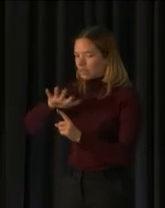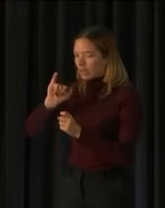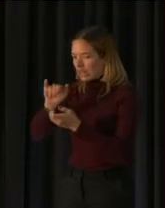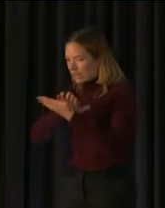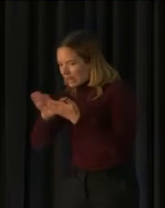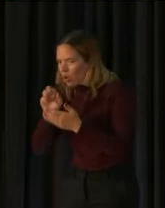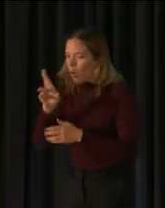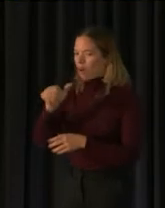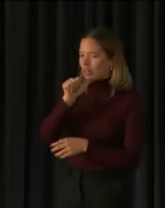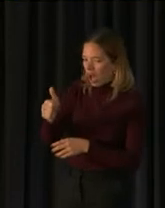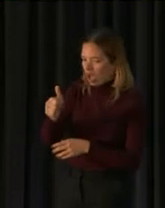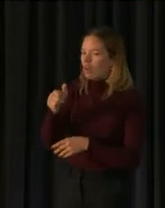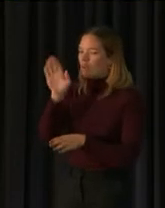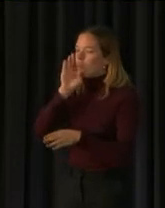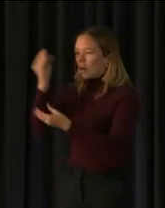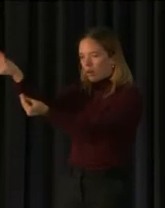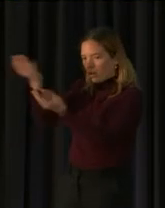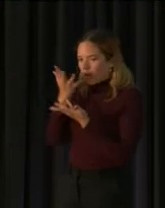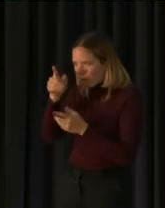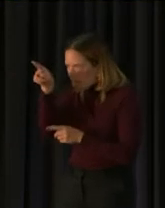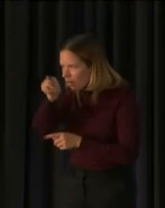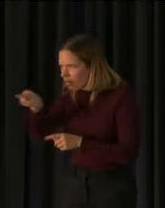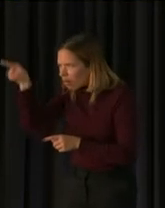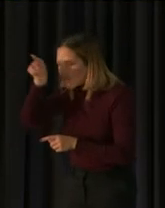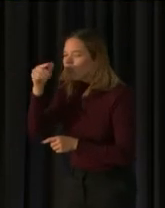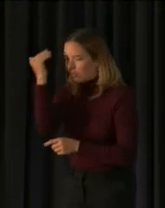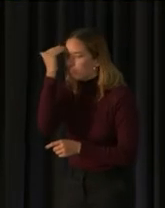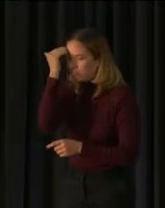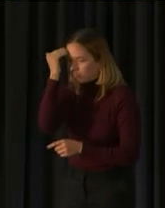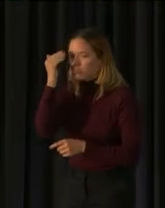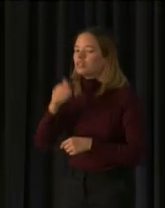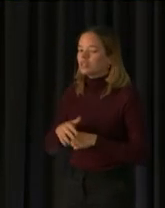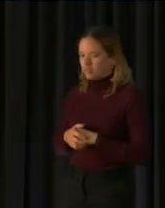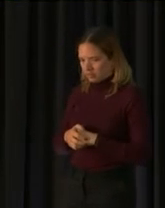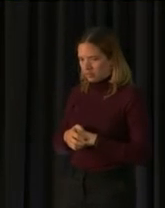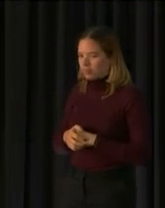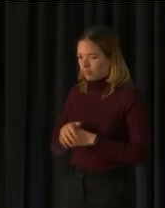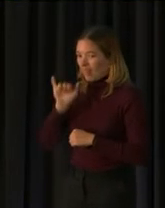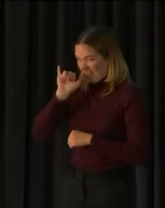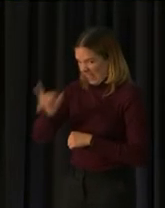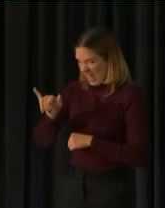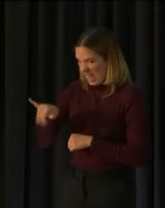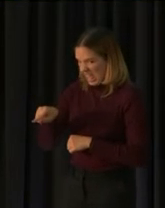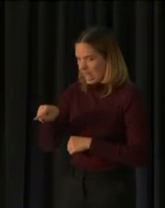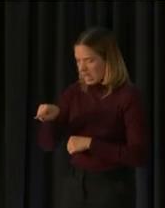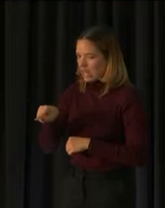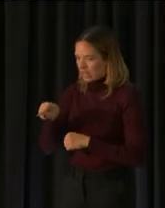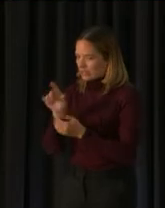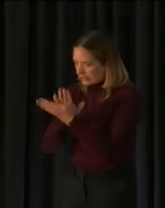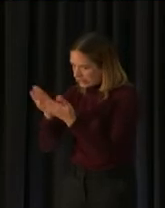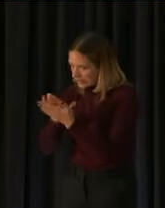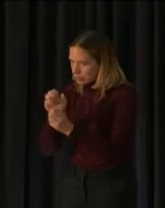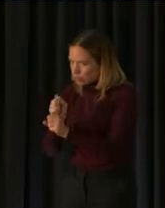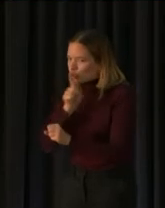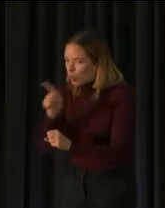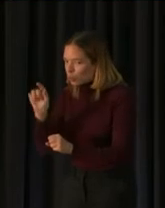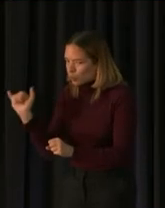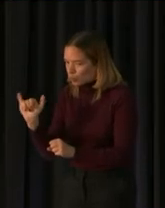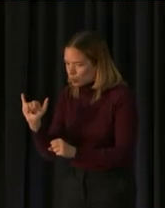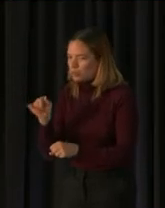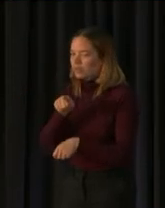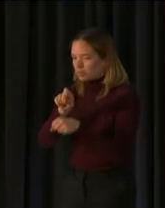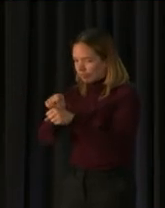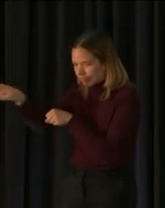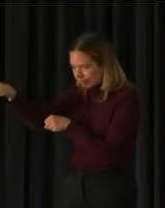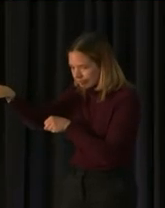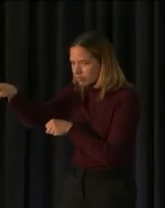air quality in our schools. And the data is being sent directly to an independent platform where DGS uses a third-party engineer to